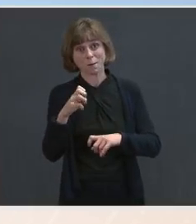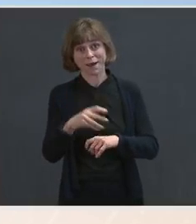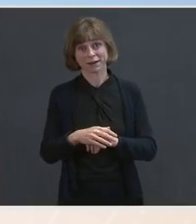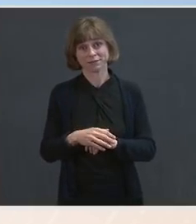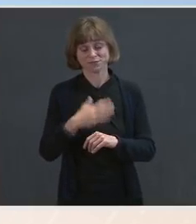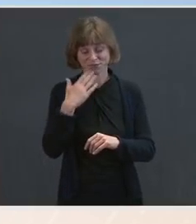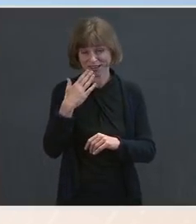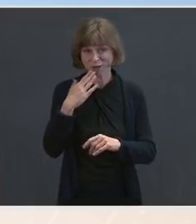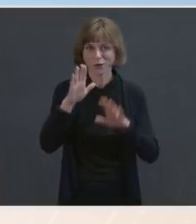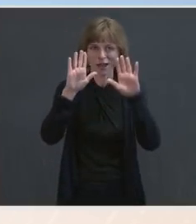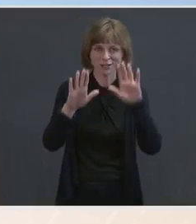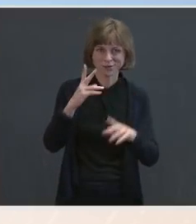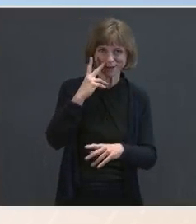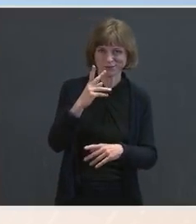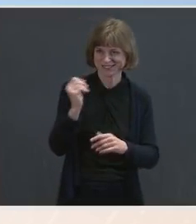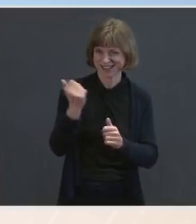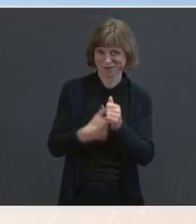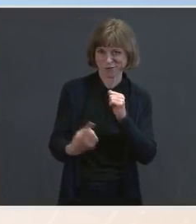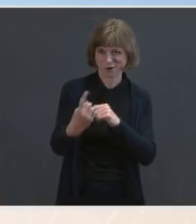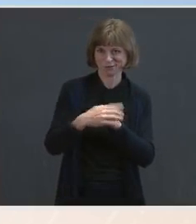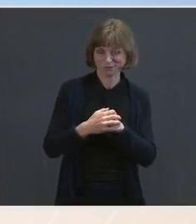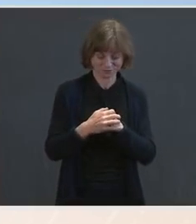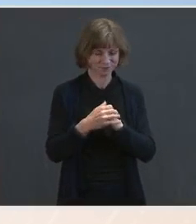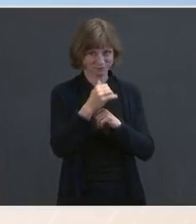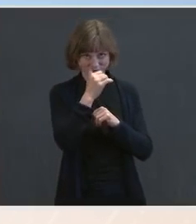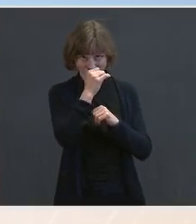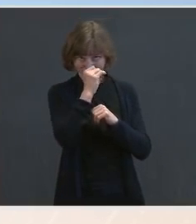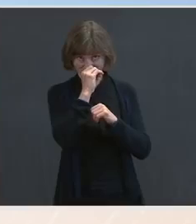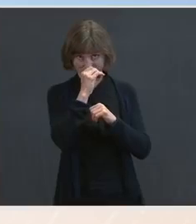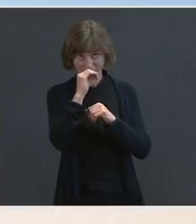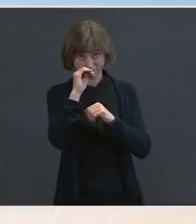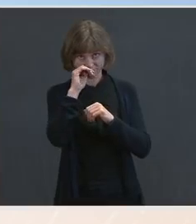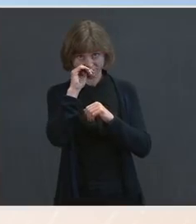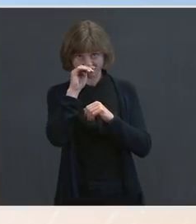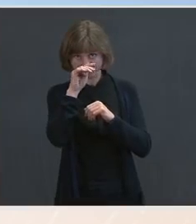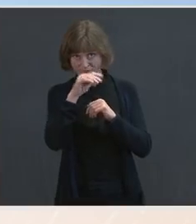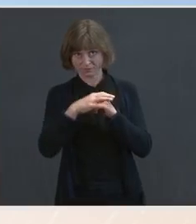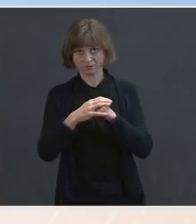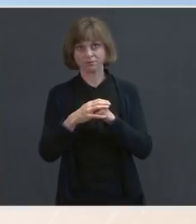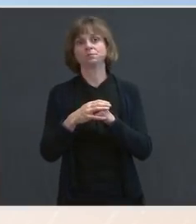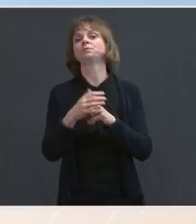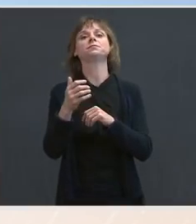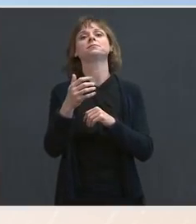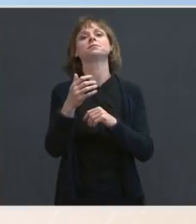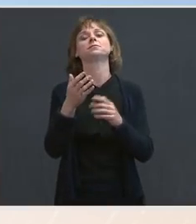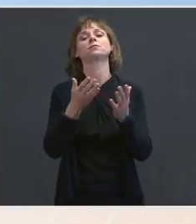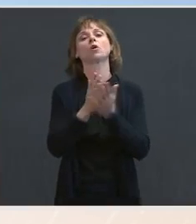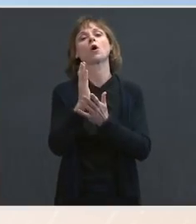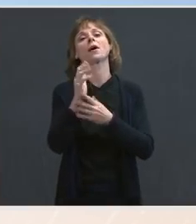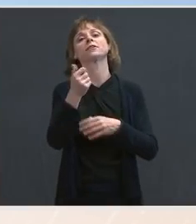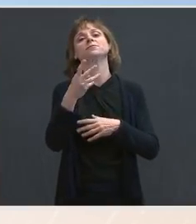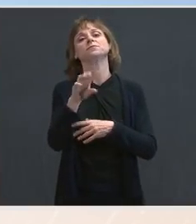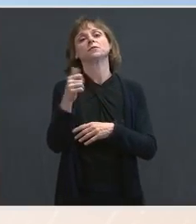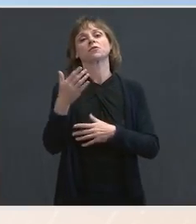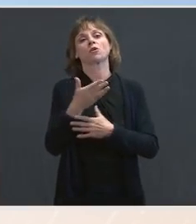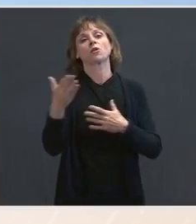very much. It's great to see everybody. Thank you. All right, a couple of other things at the top.